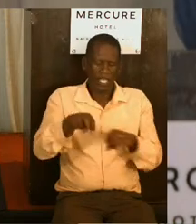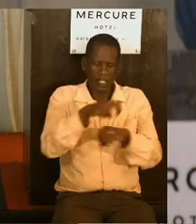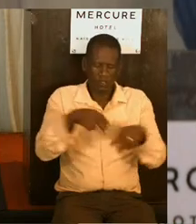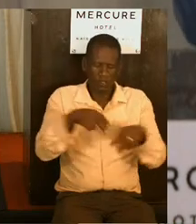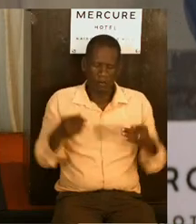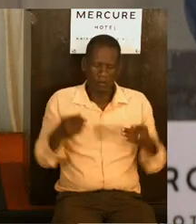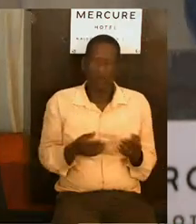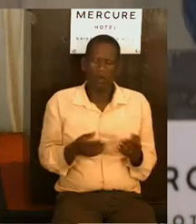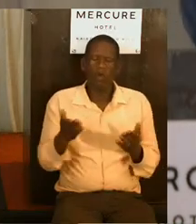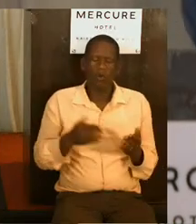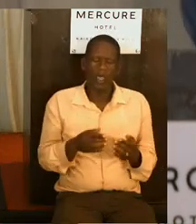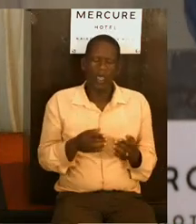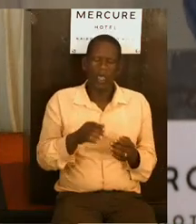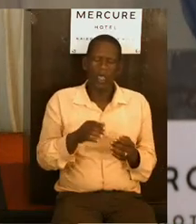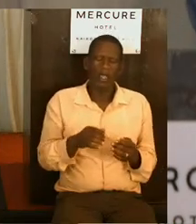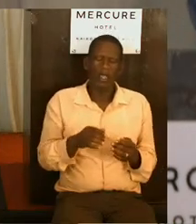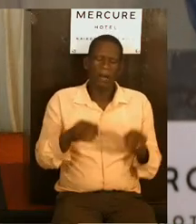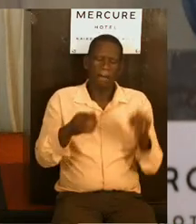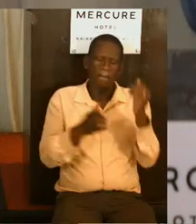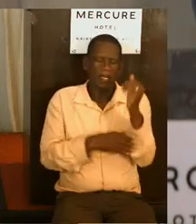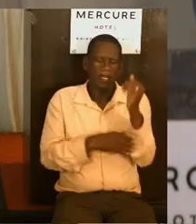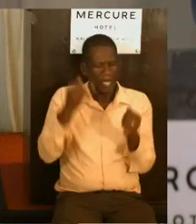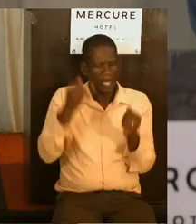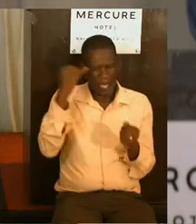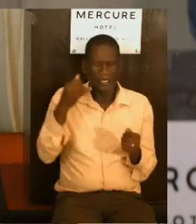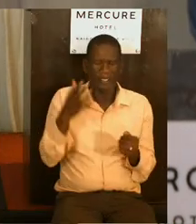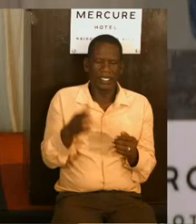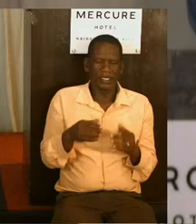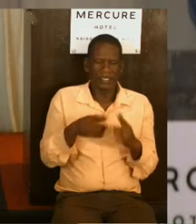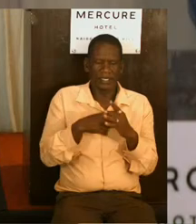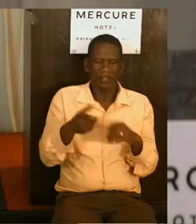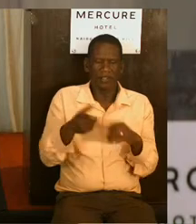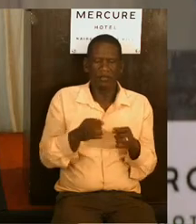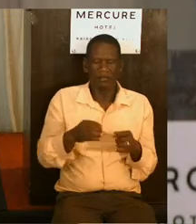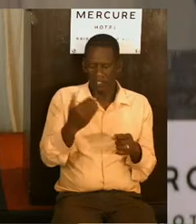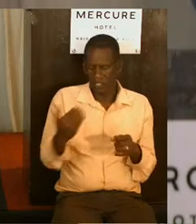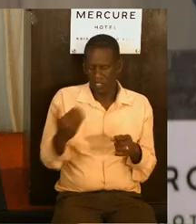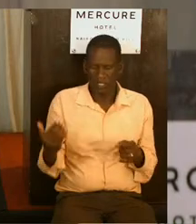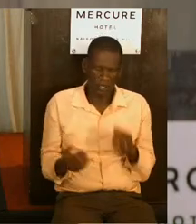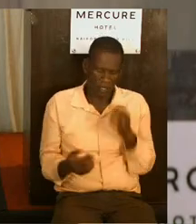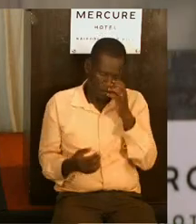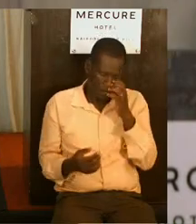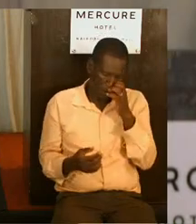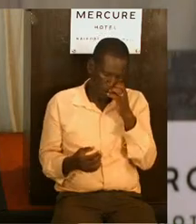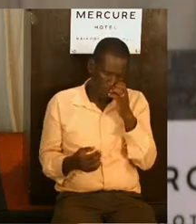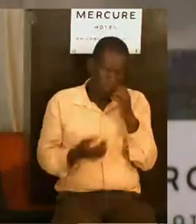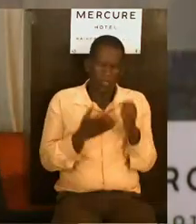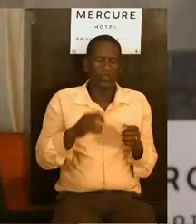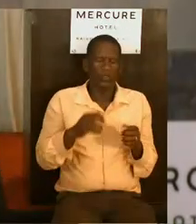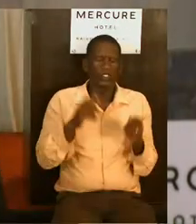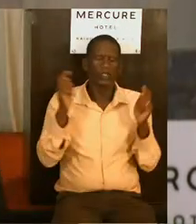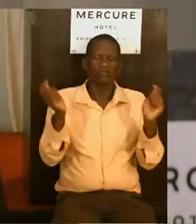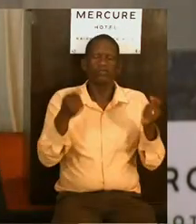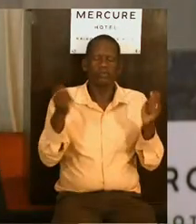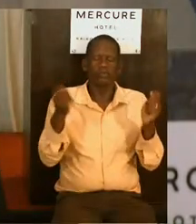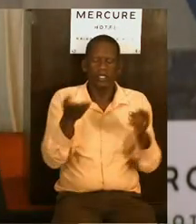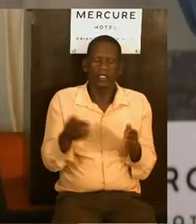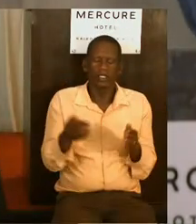where indoctrination of very bad ideologies start from childhood foreign